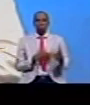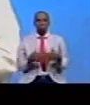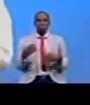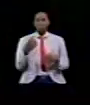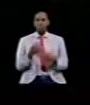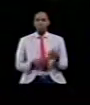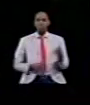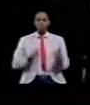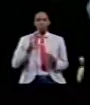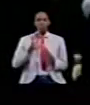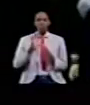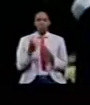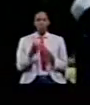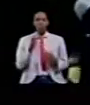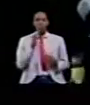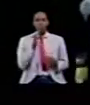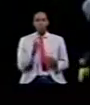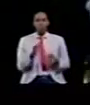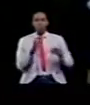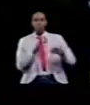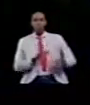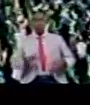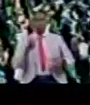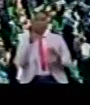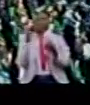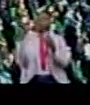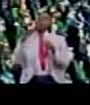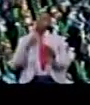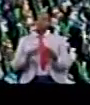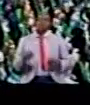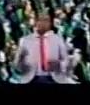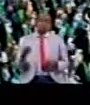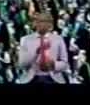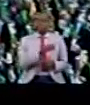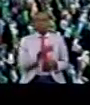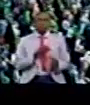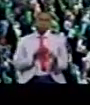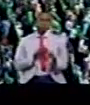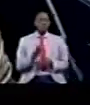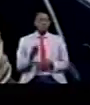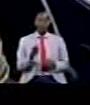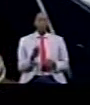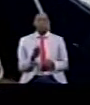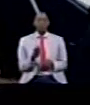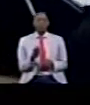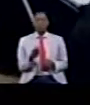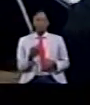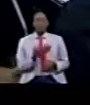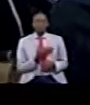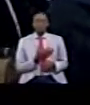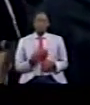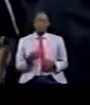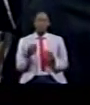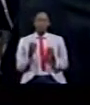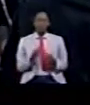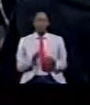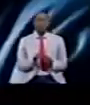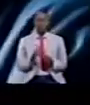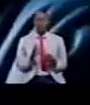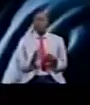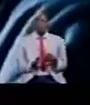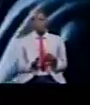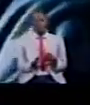to be the man we are supposed to be in our household, O Lord, in Jesus' name.